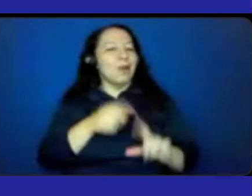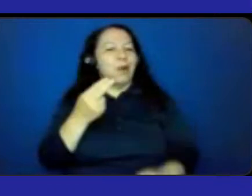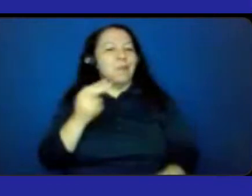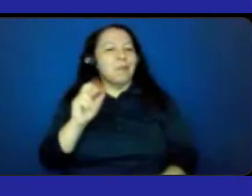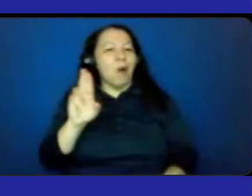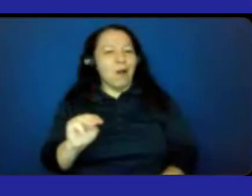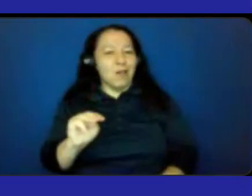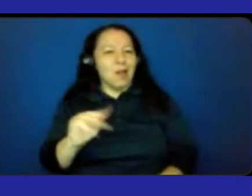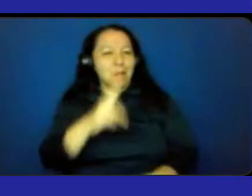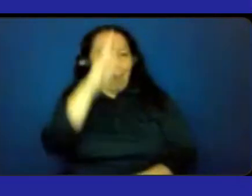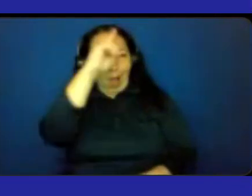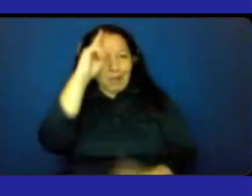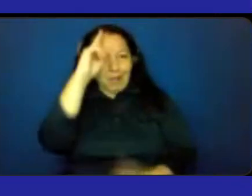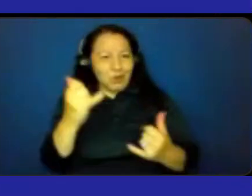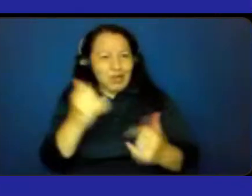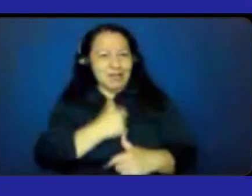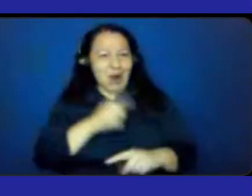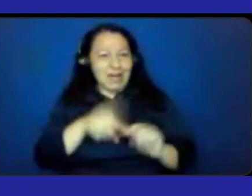be with you.